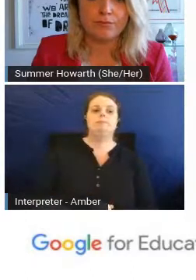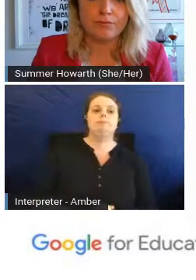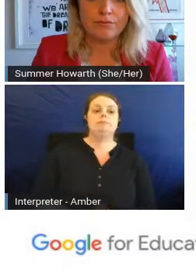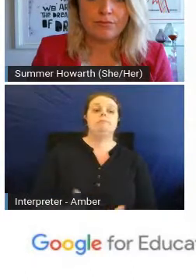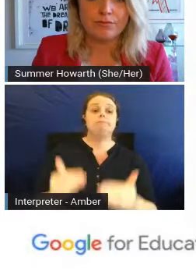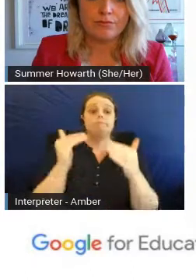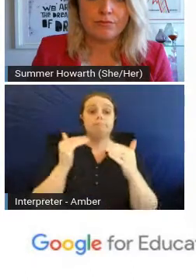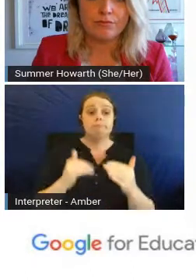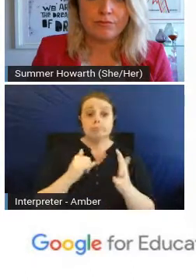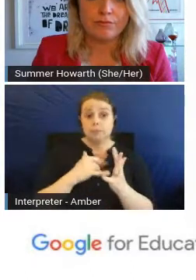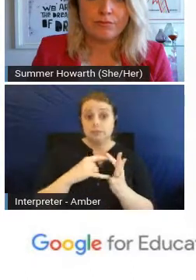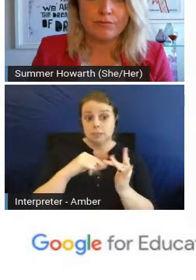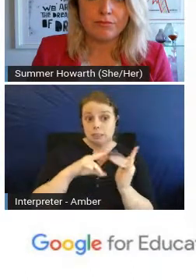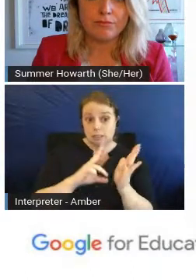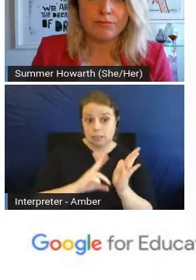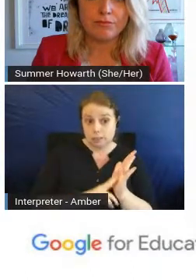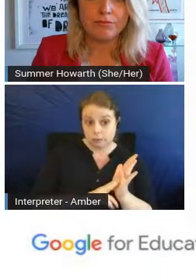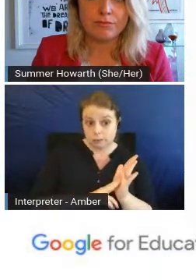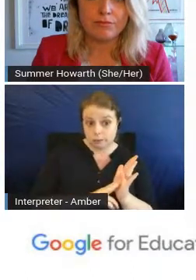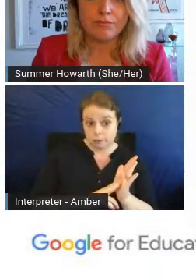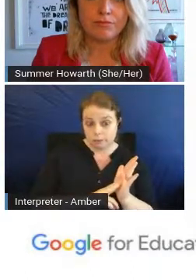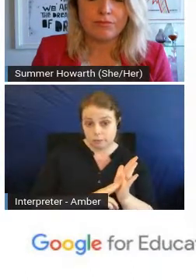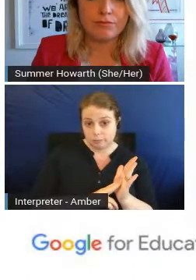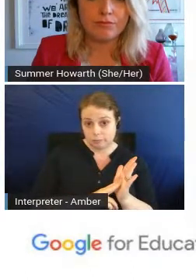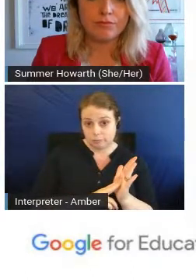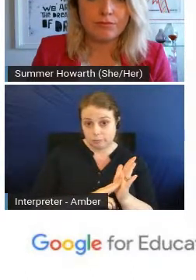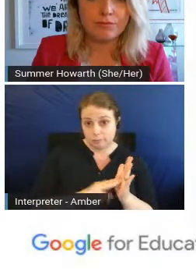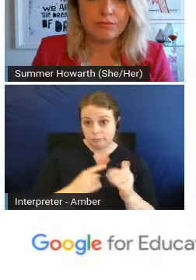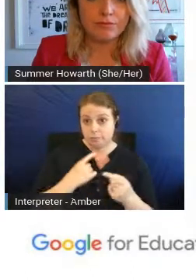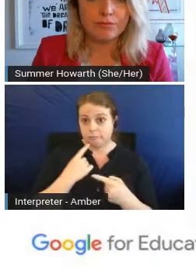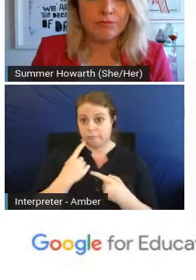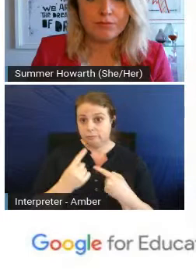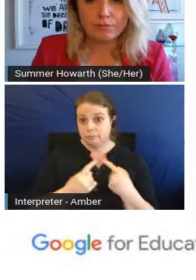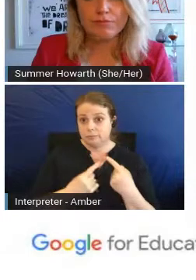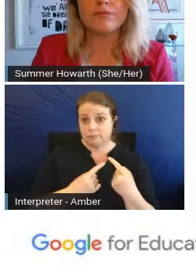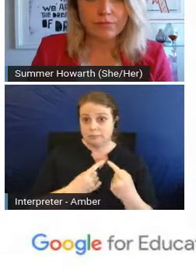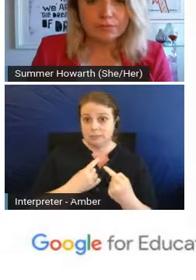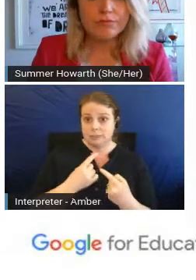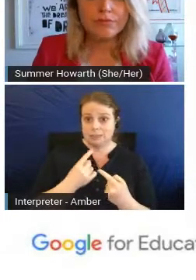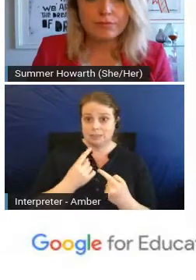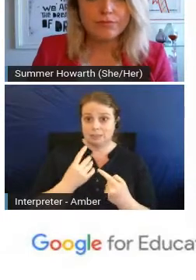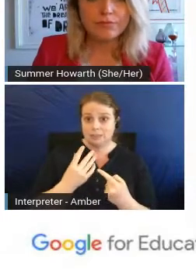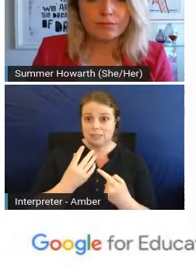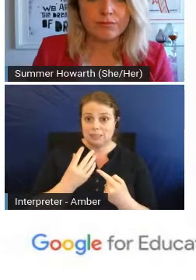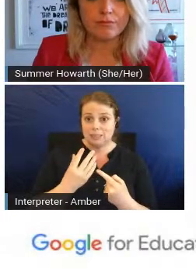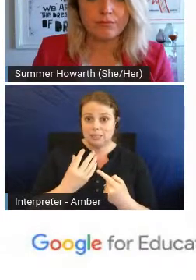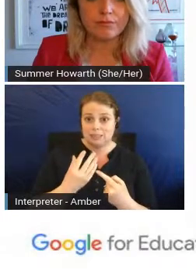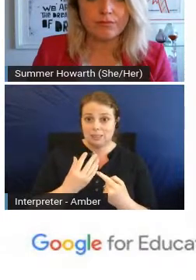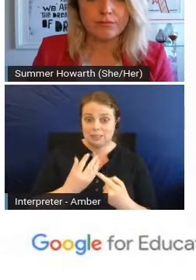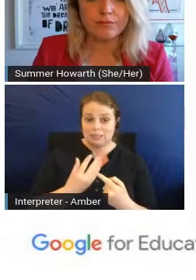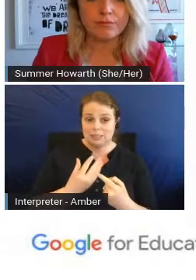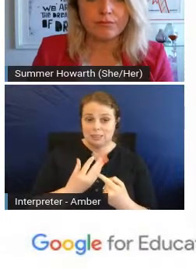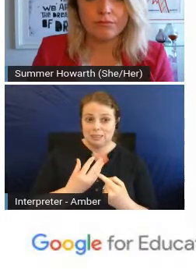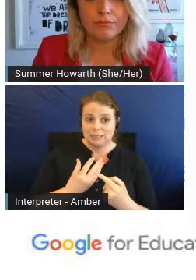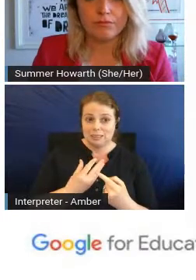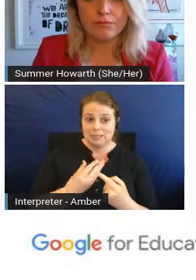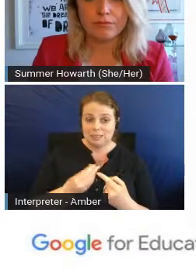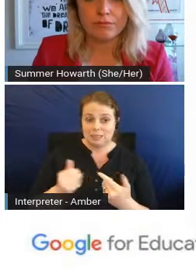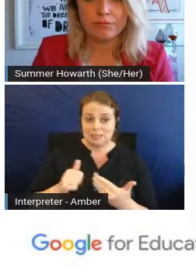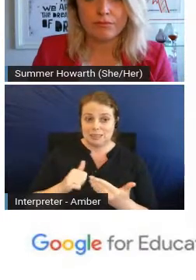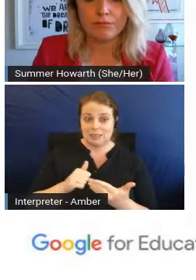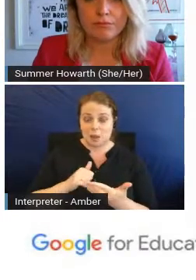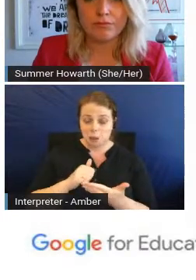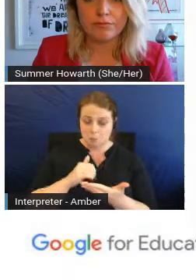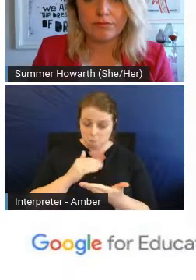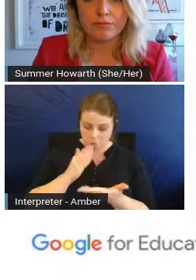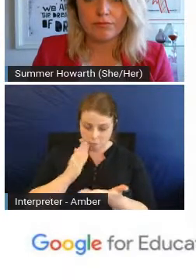we're going to just take you through some very concrete approaches to learning design, super concrete, in